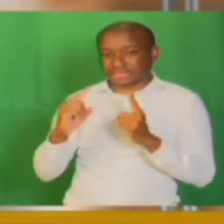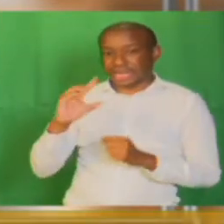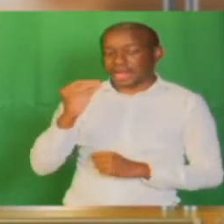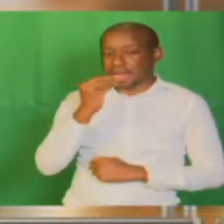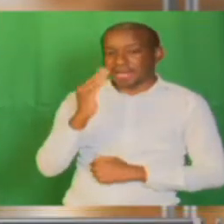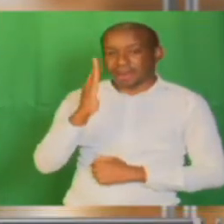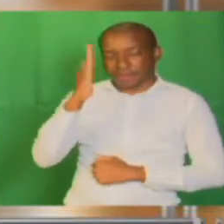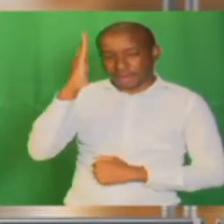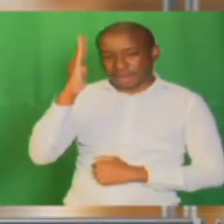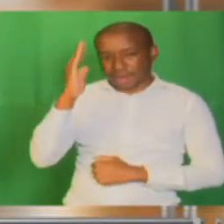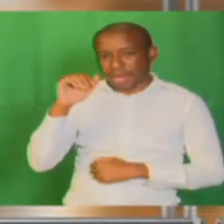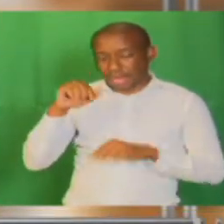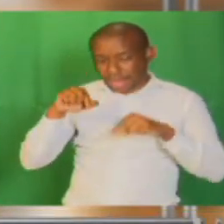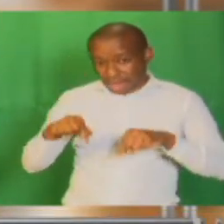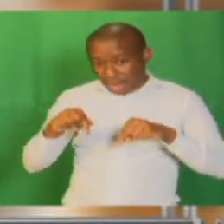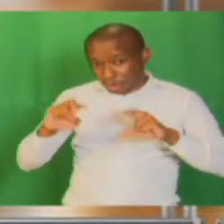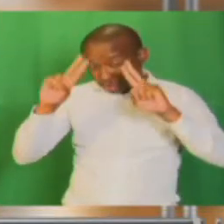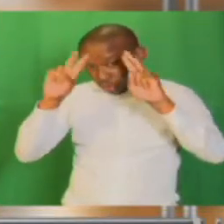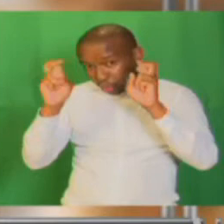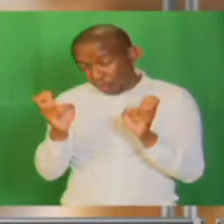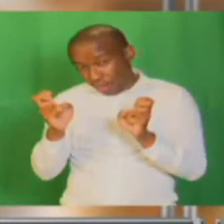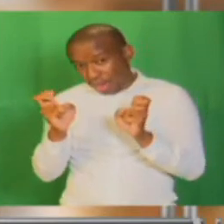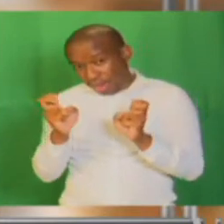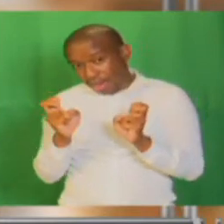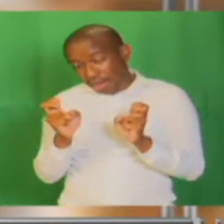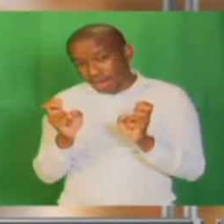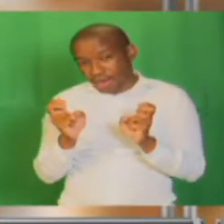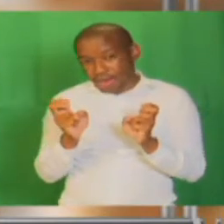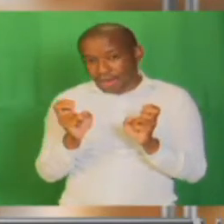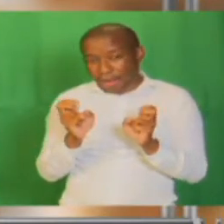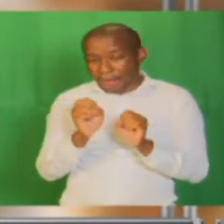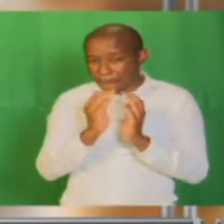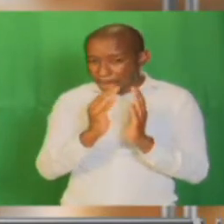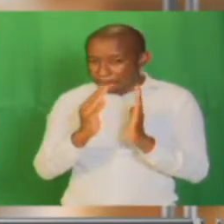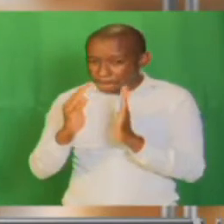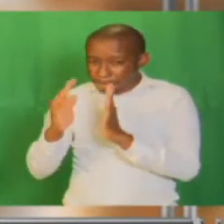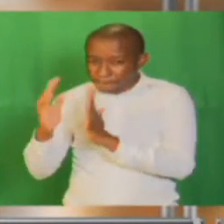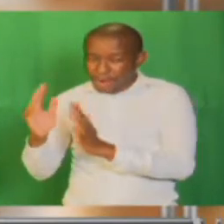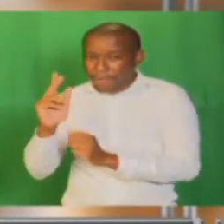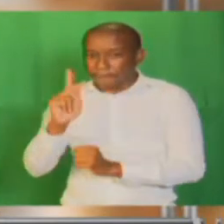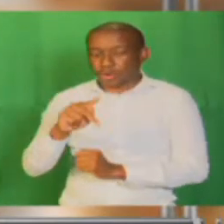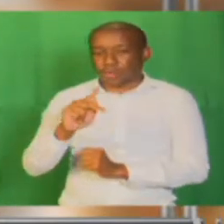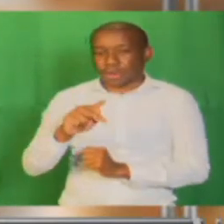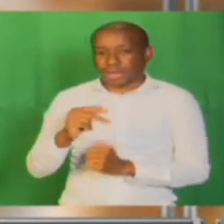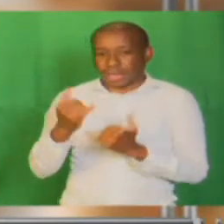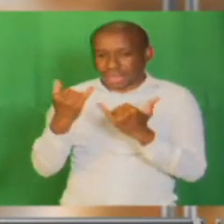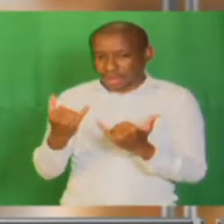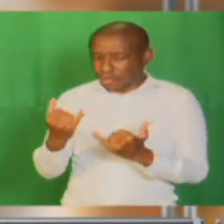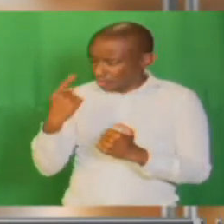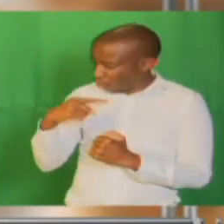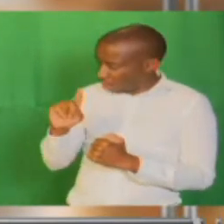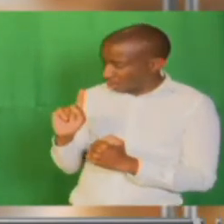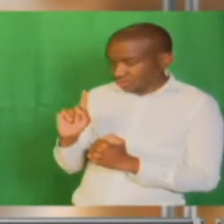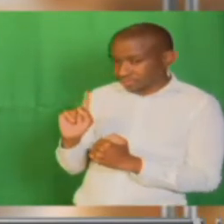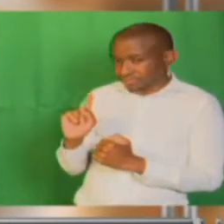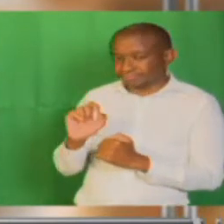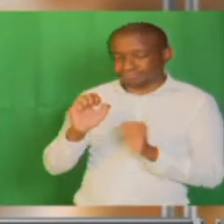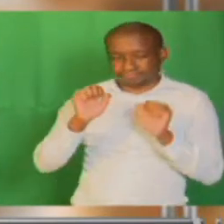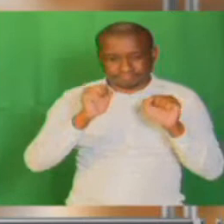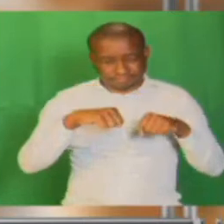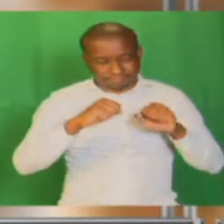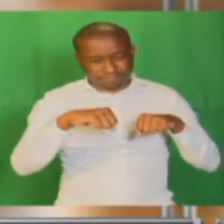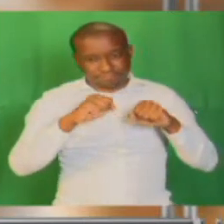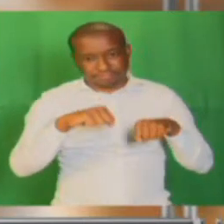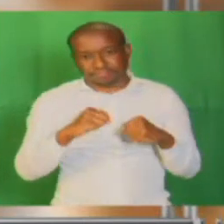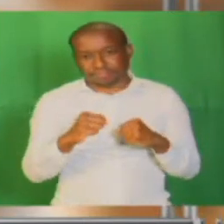Dlamini. And the topic for today is spreading property. Am I correct, ma'am? Yes, girl.